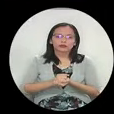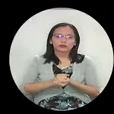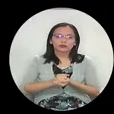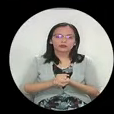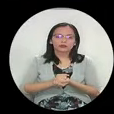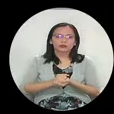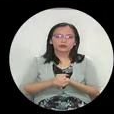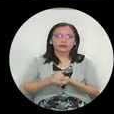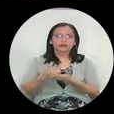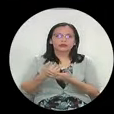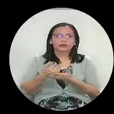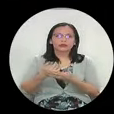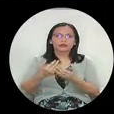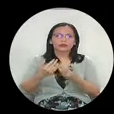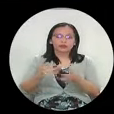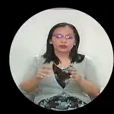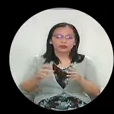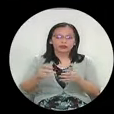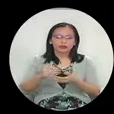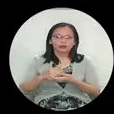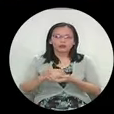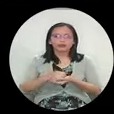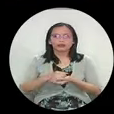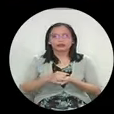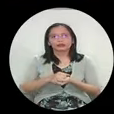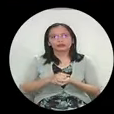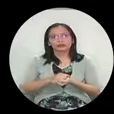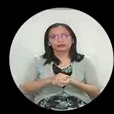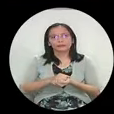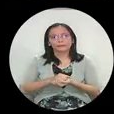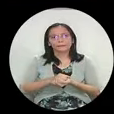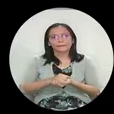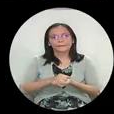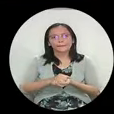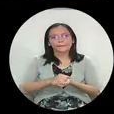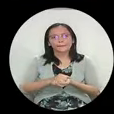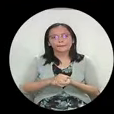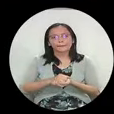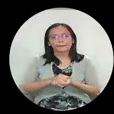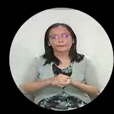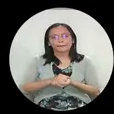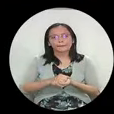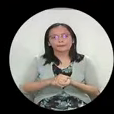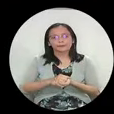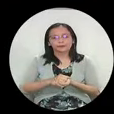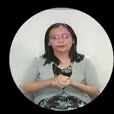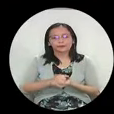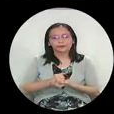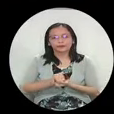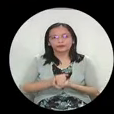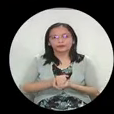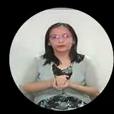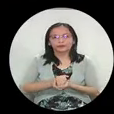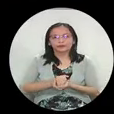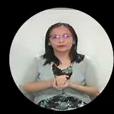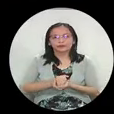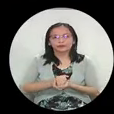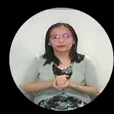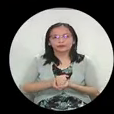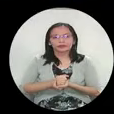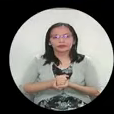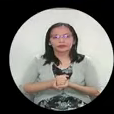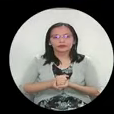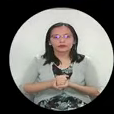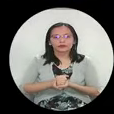after what manner I have been with you at all seasons. Verse 19. Serving the Lord with all